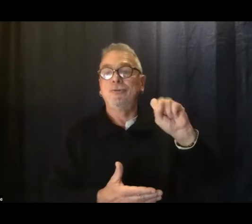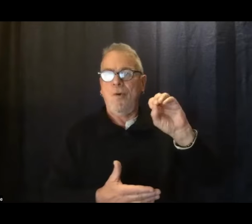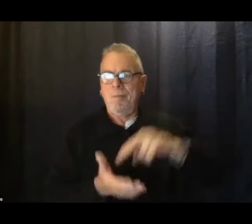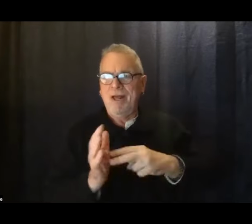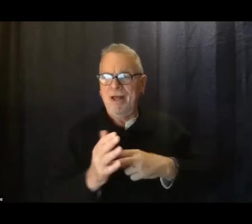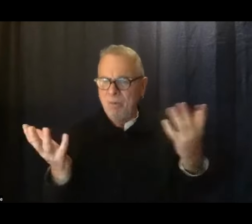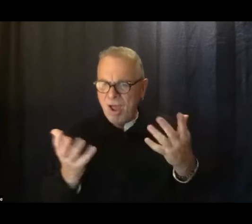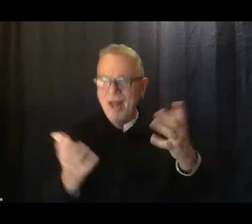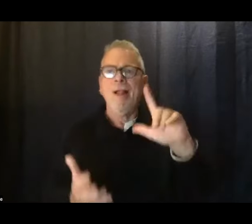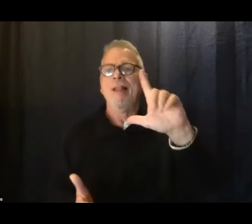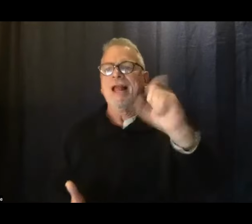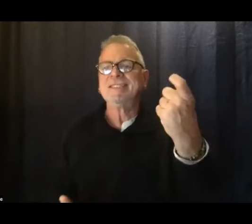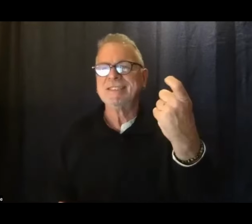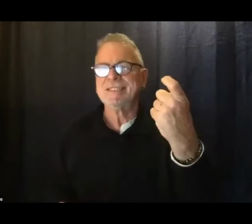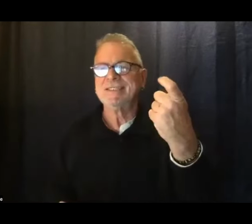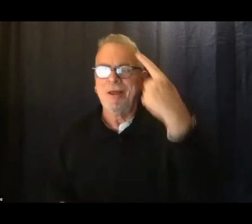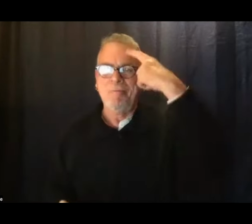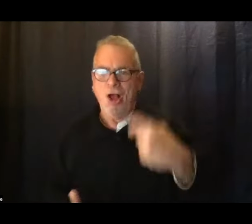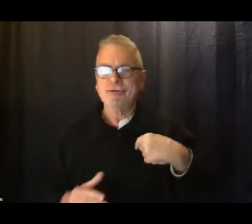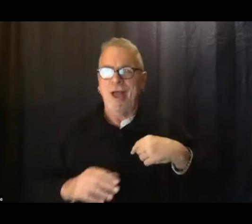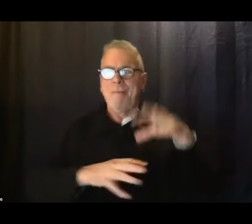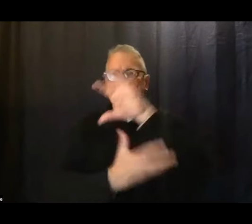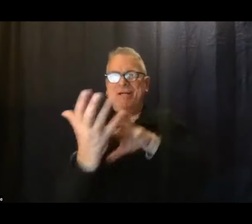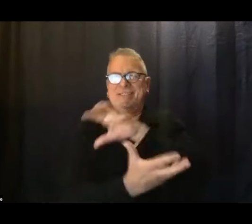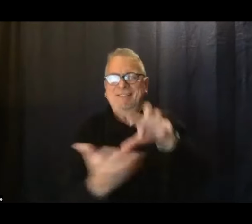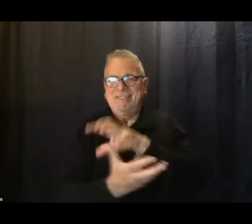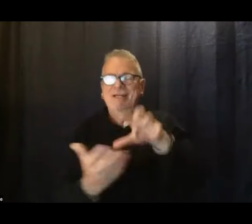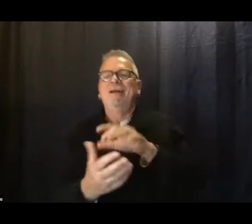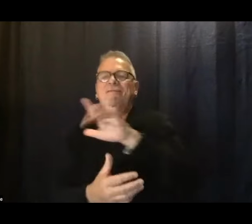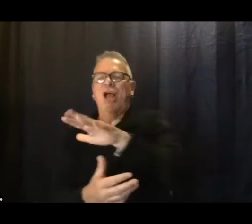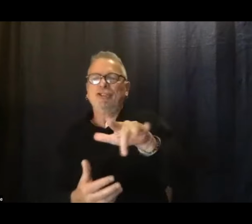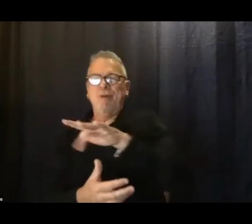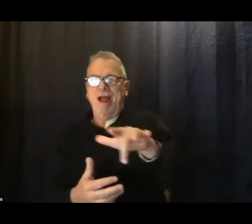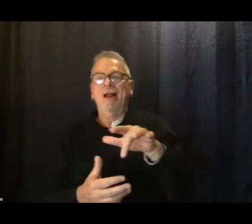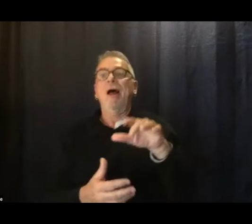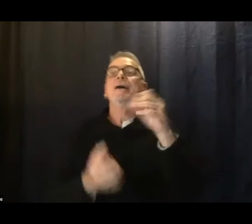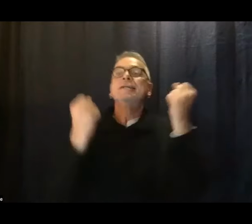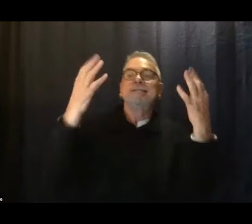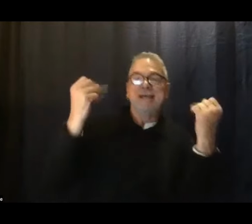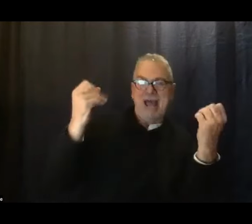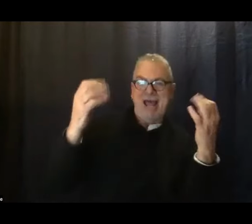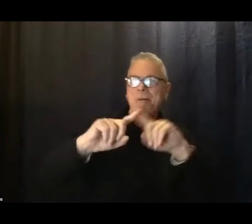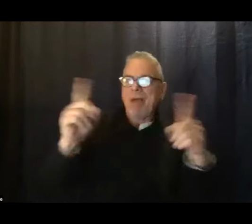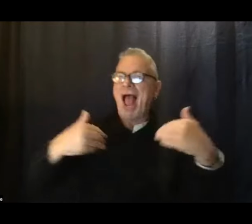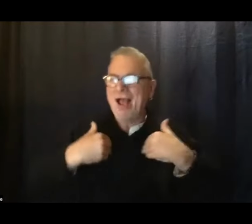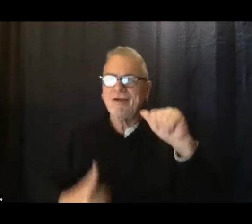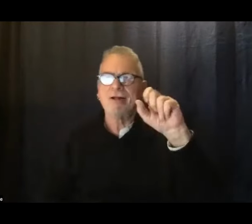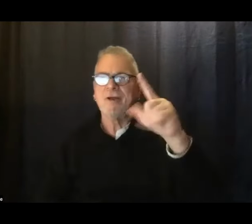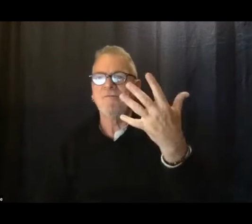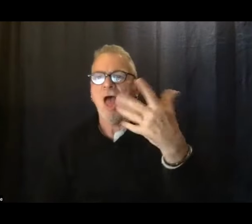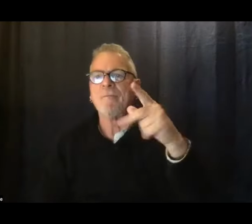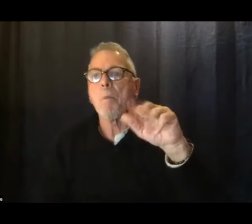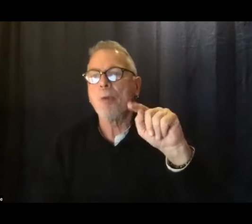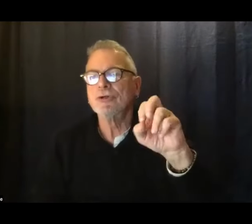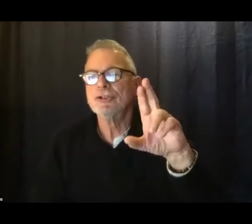as it rotates, the movement of the hand. That's lexicalized. So it's mixed all of those parameters in with